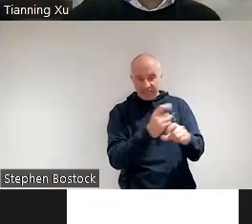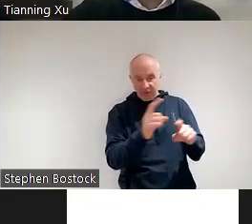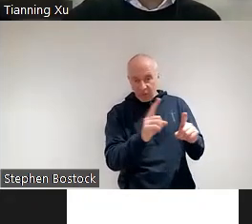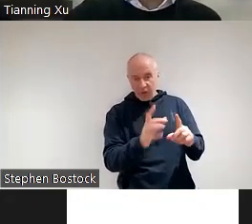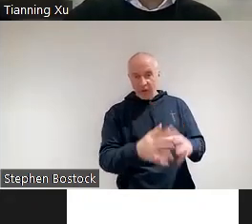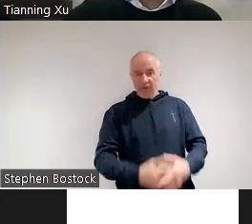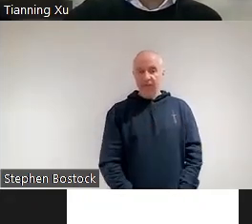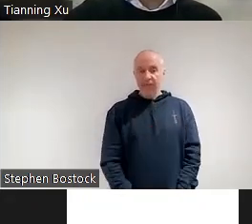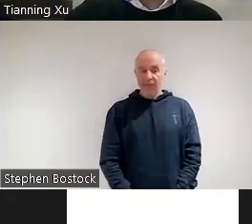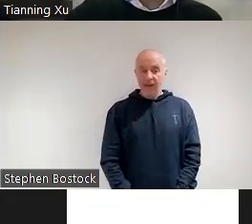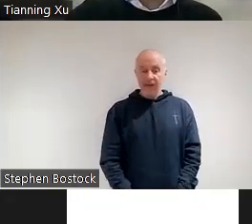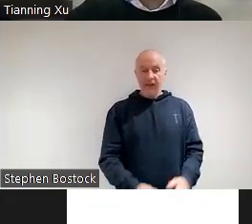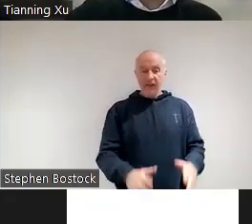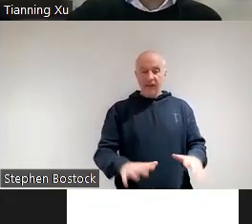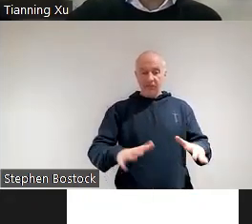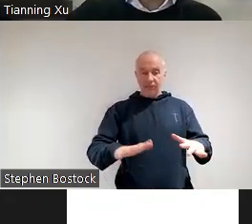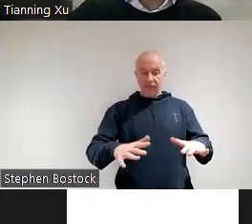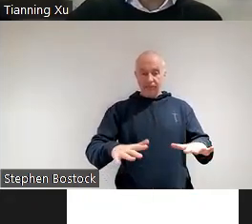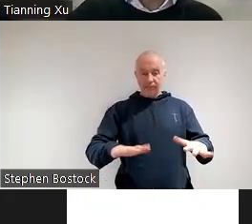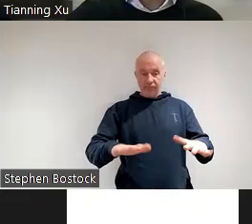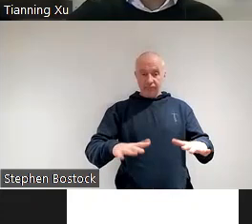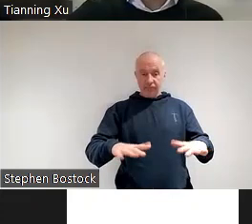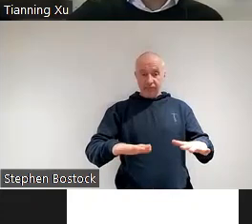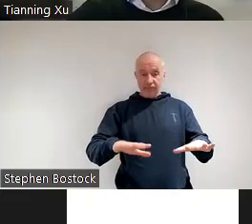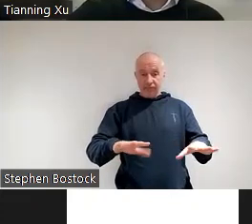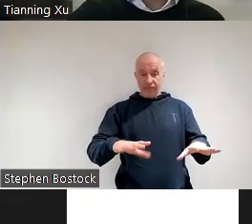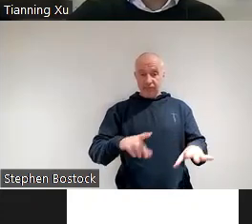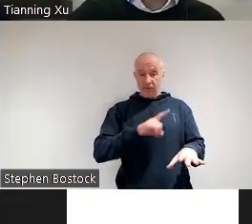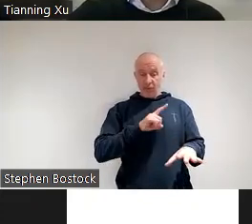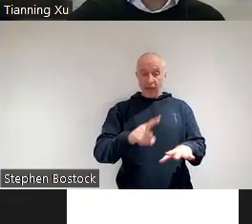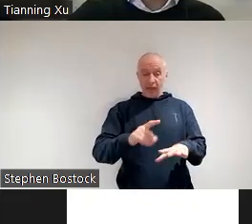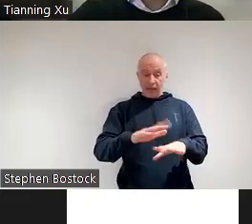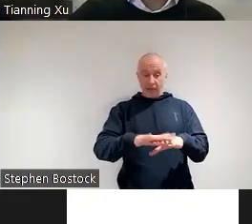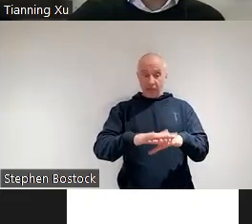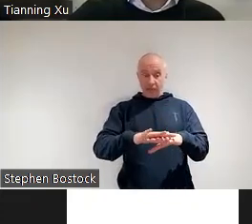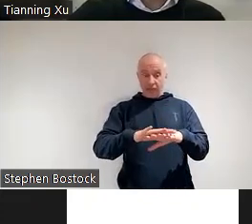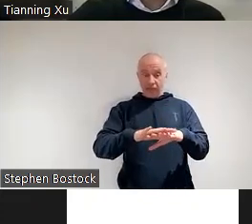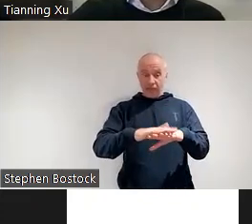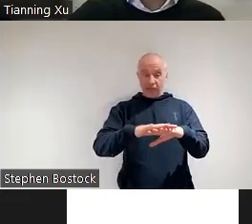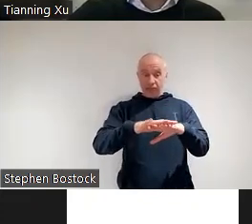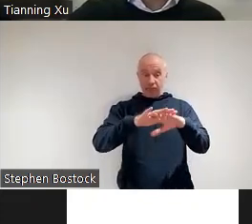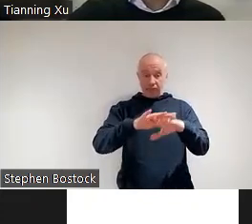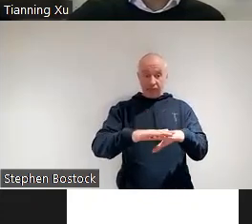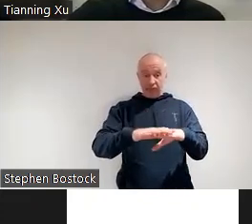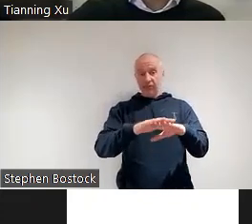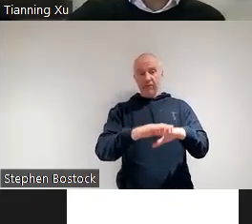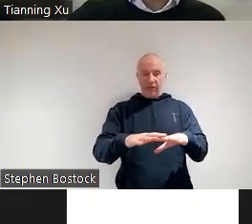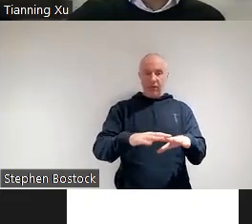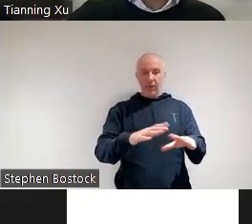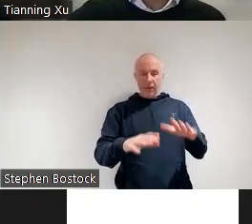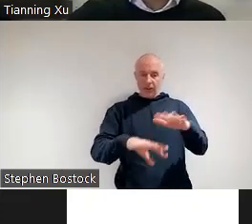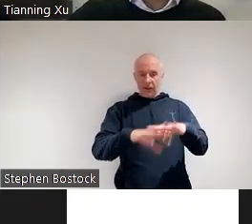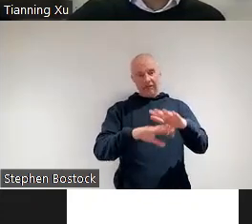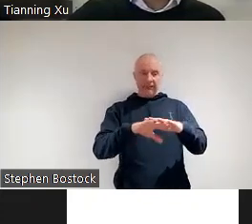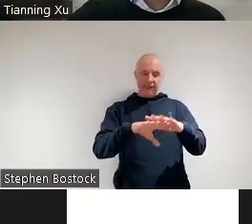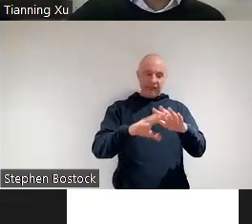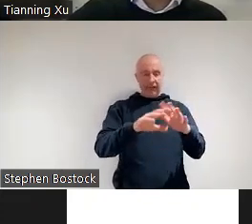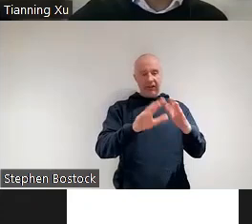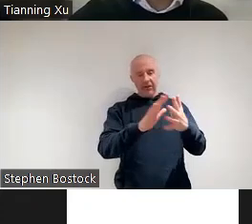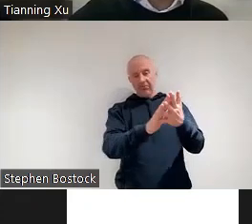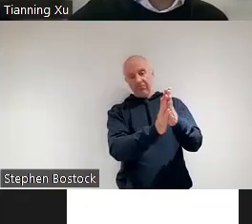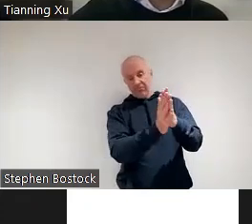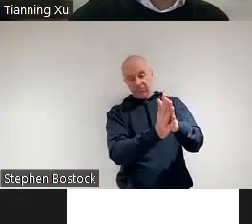There's something called vibration drop test, because the charger, when during the transportation, that they could experience this kind of problems, or if they are